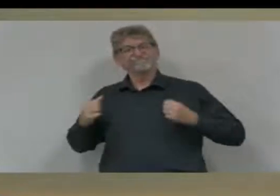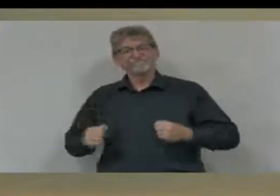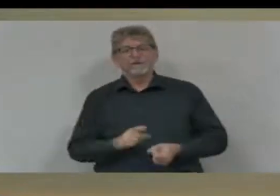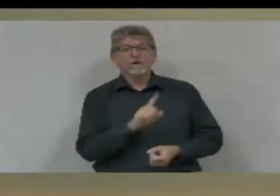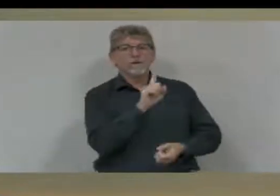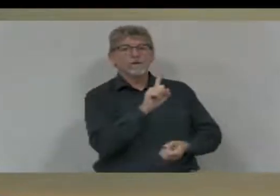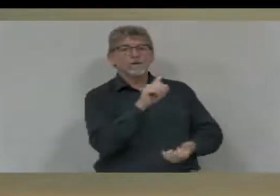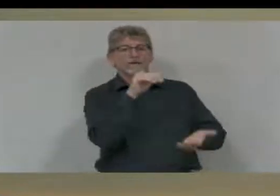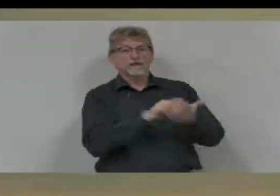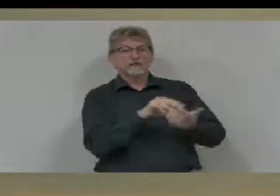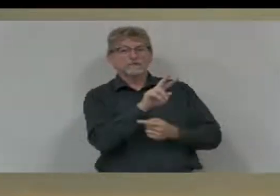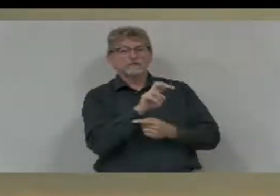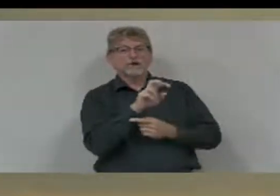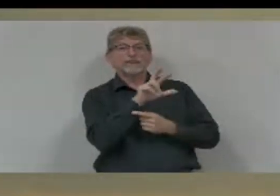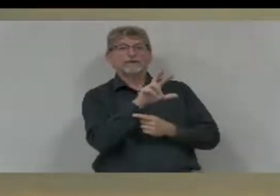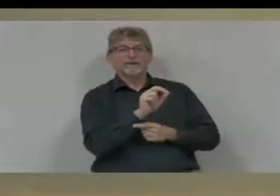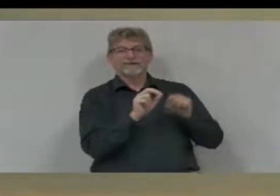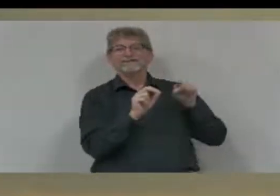County.